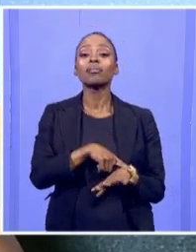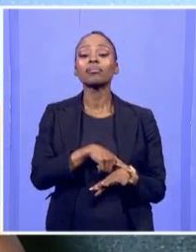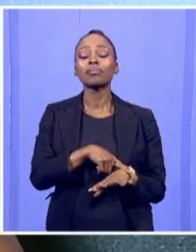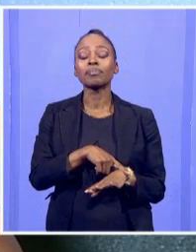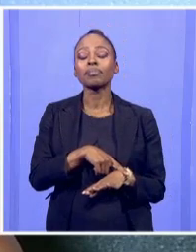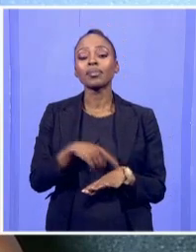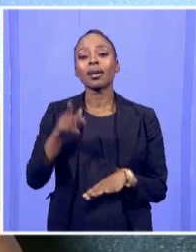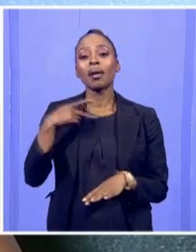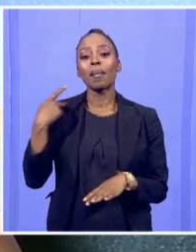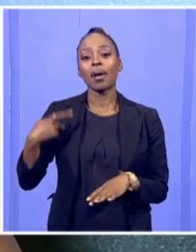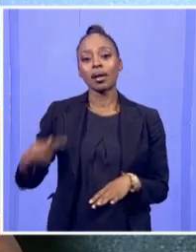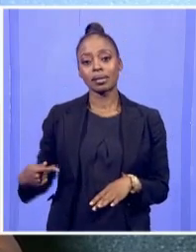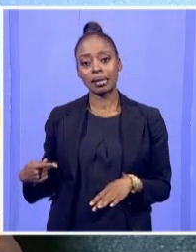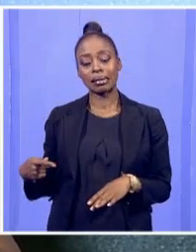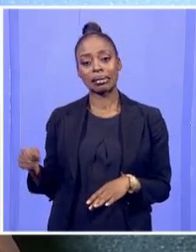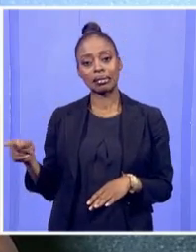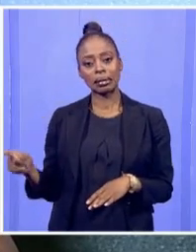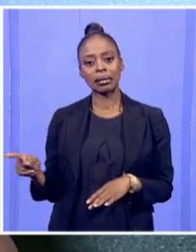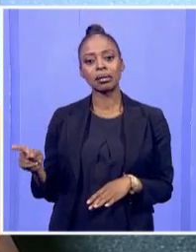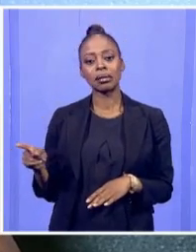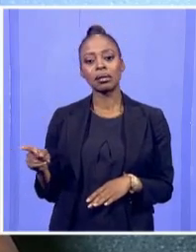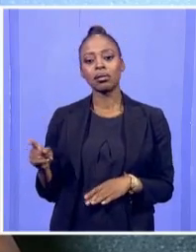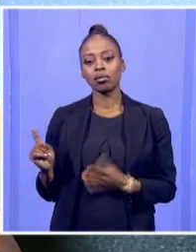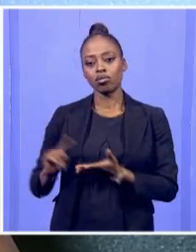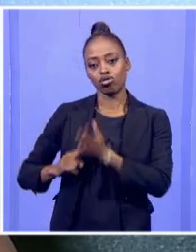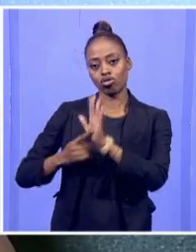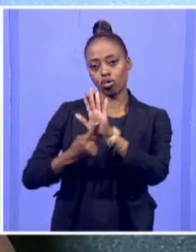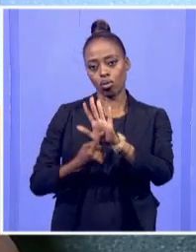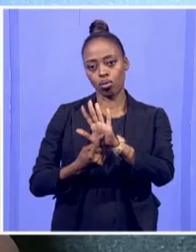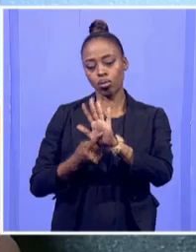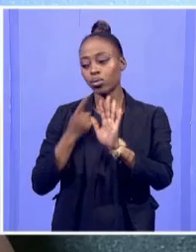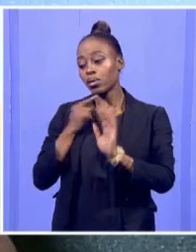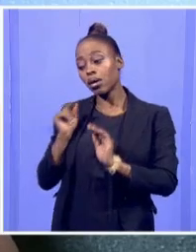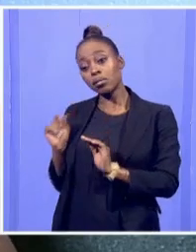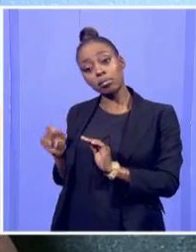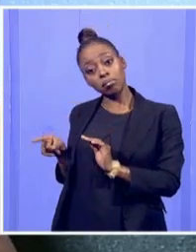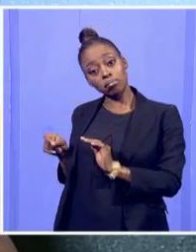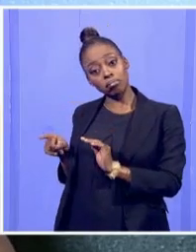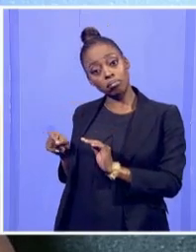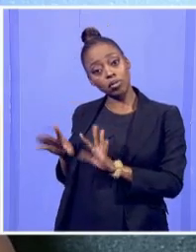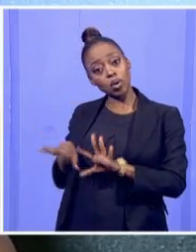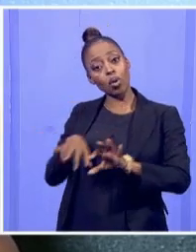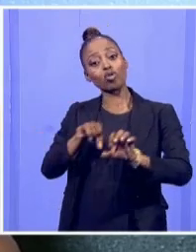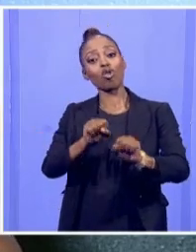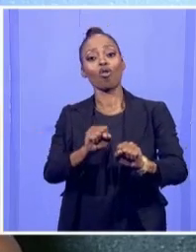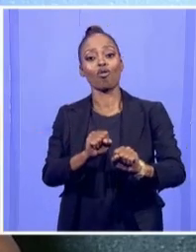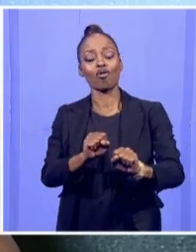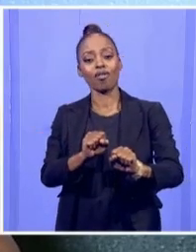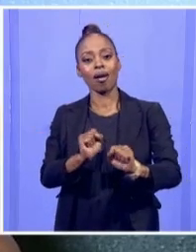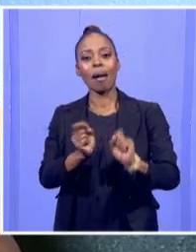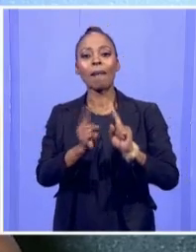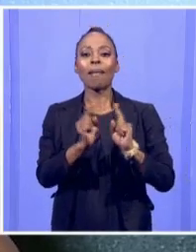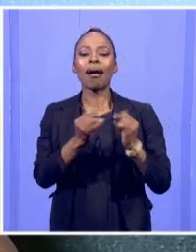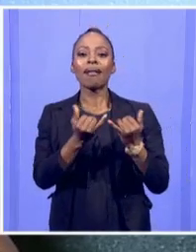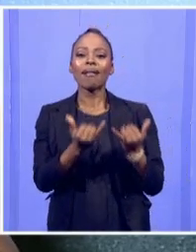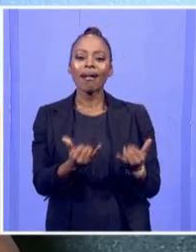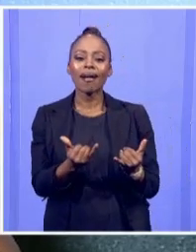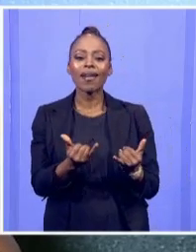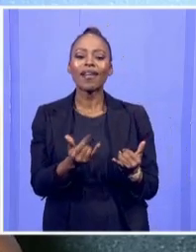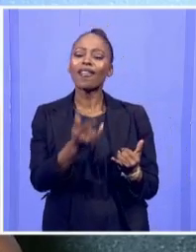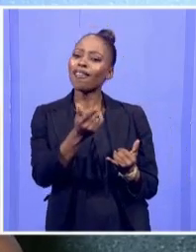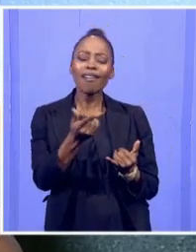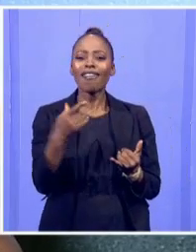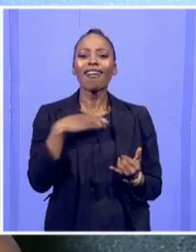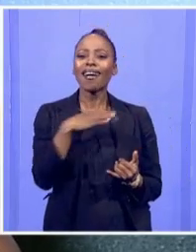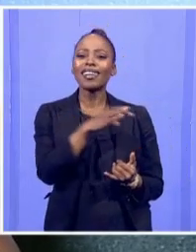Princess Masalanabo, according to them, was the symbol that symbolized the next heir to the throne. But according to them, the Modjadji Royal